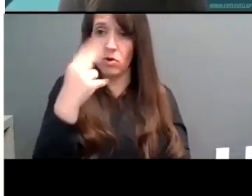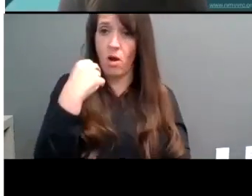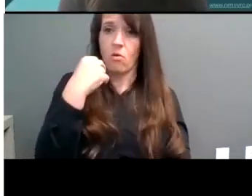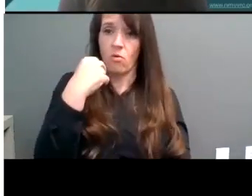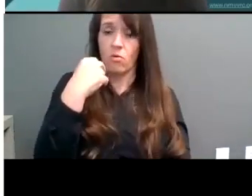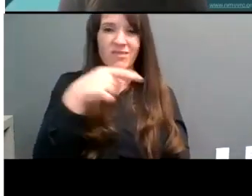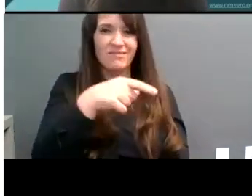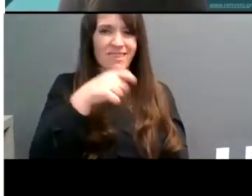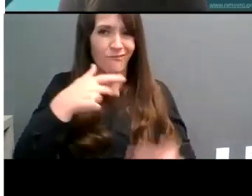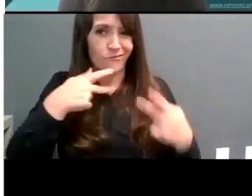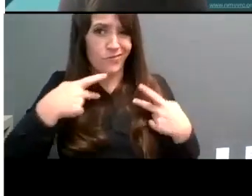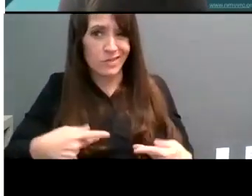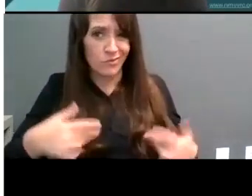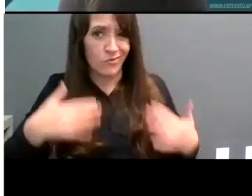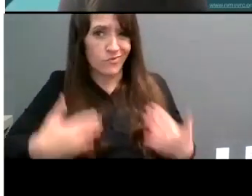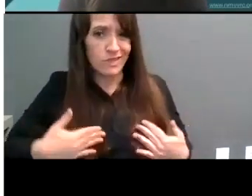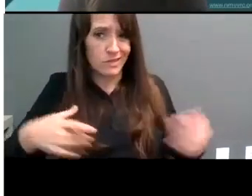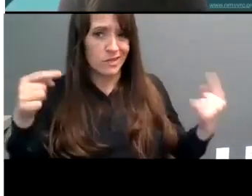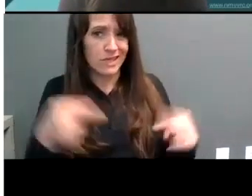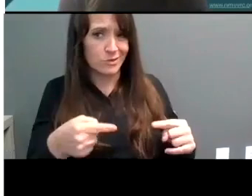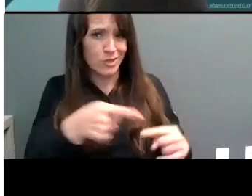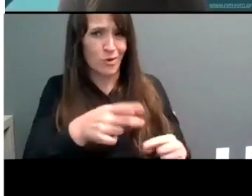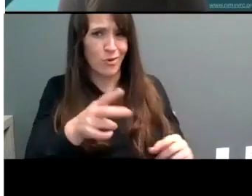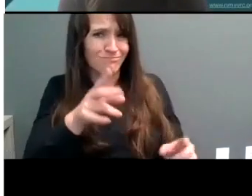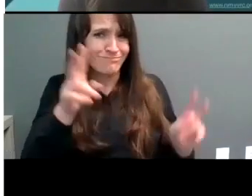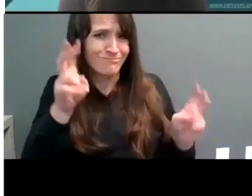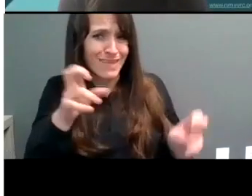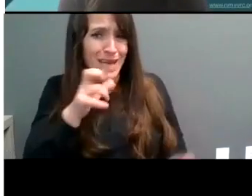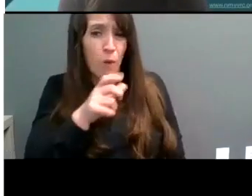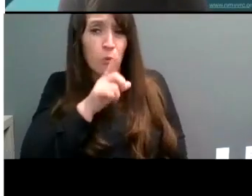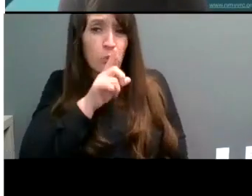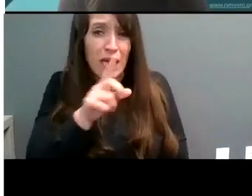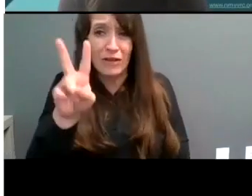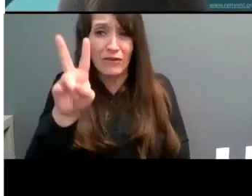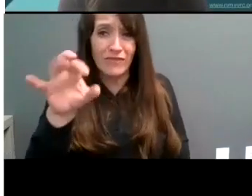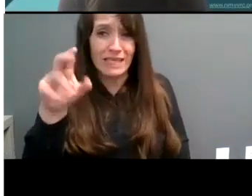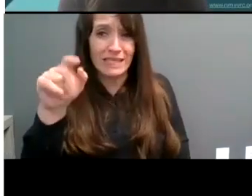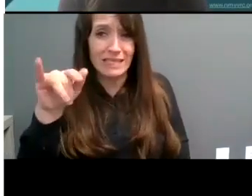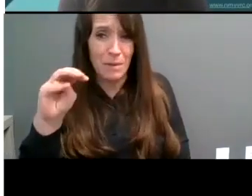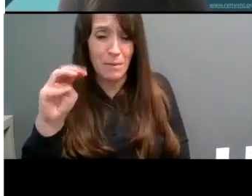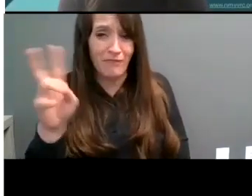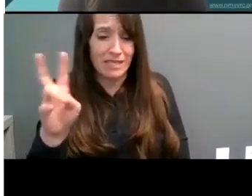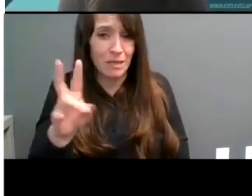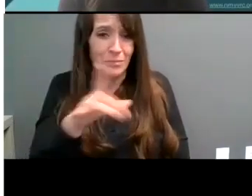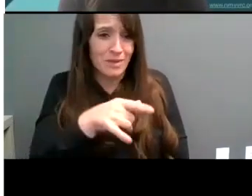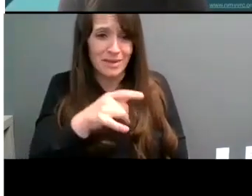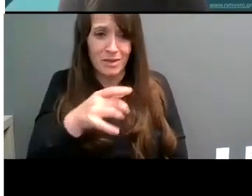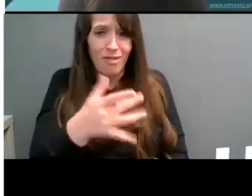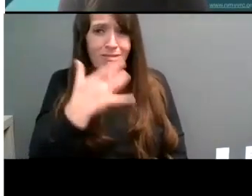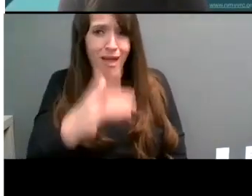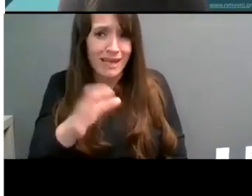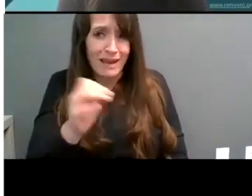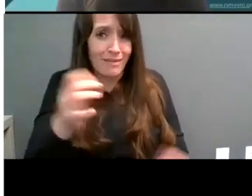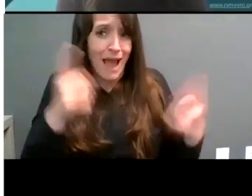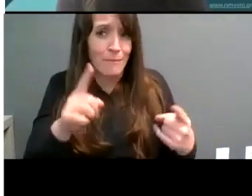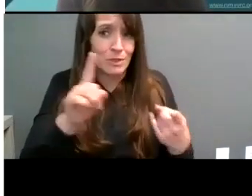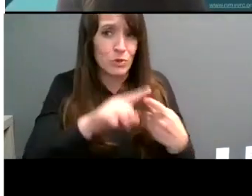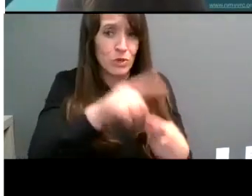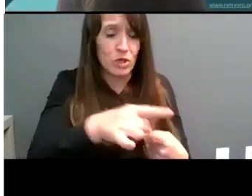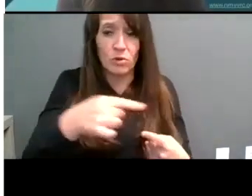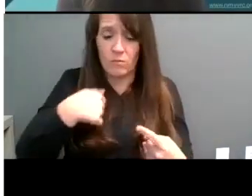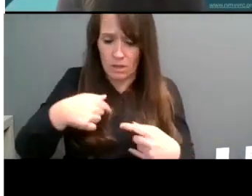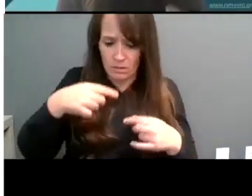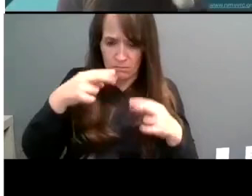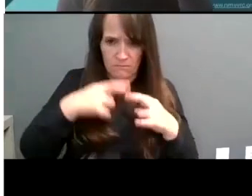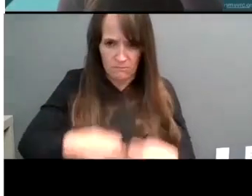a quote, real victim, and I should feel lucky because nothing had even really happened to me. For years, I struggled to understand how